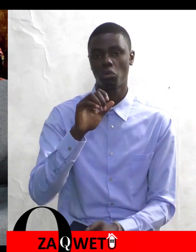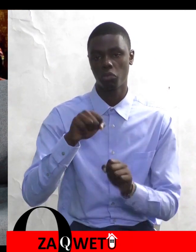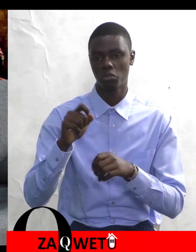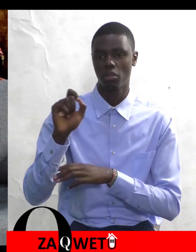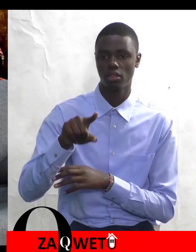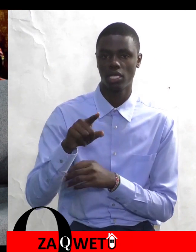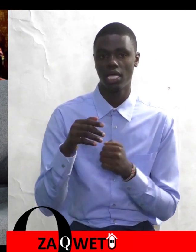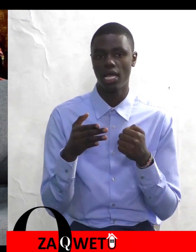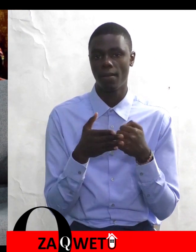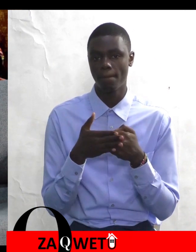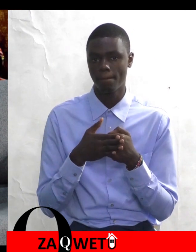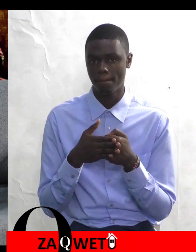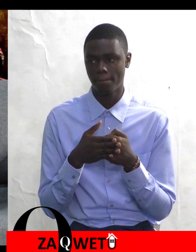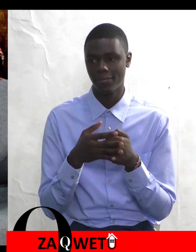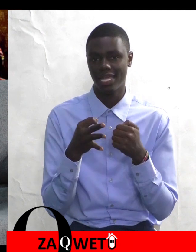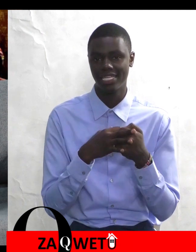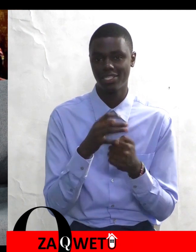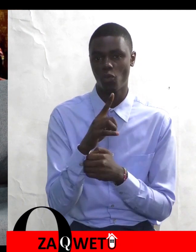blah, you can also text on